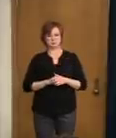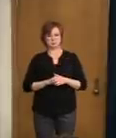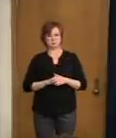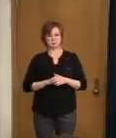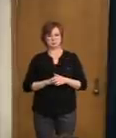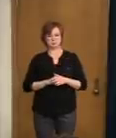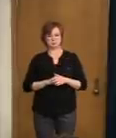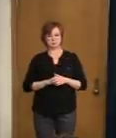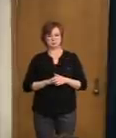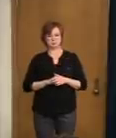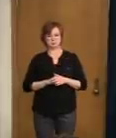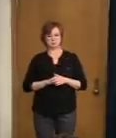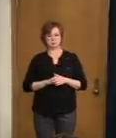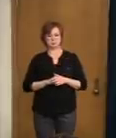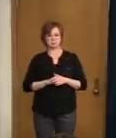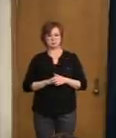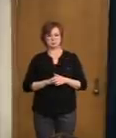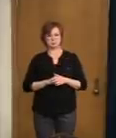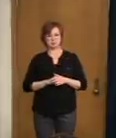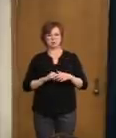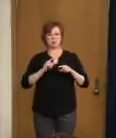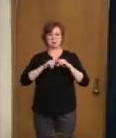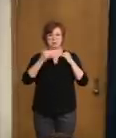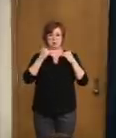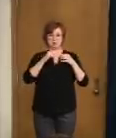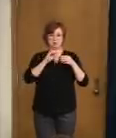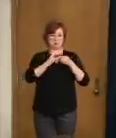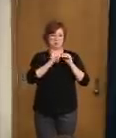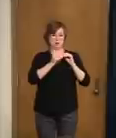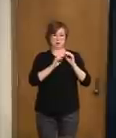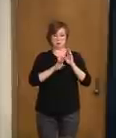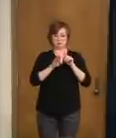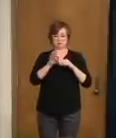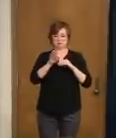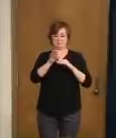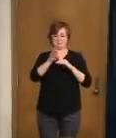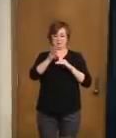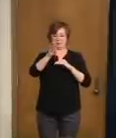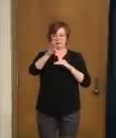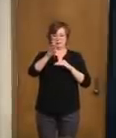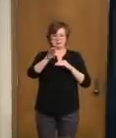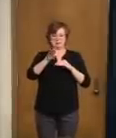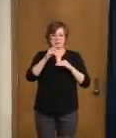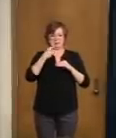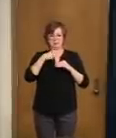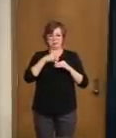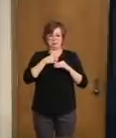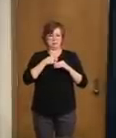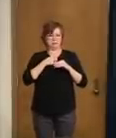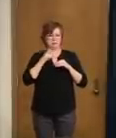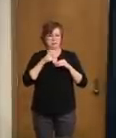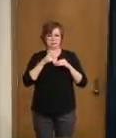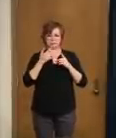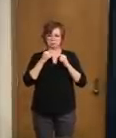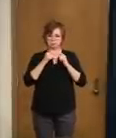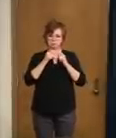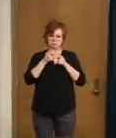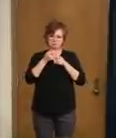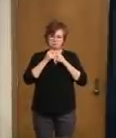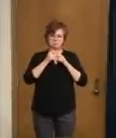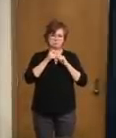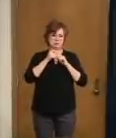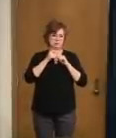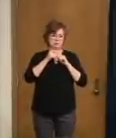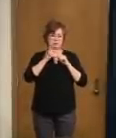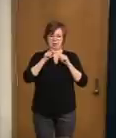our numbers, we'll be lucky to maintain the status quo. It's not trending down, and I think that's something we really need to think about in terms of what can we all